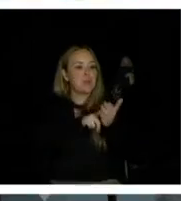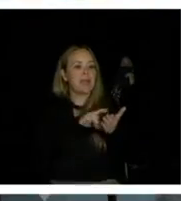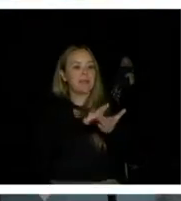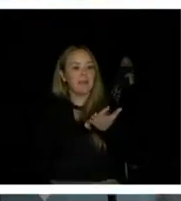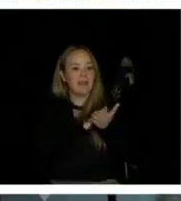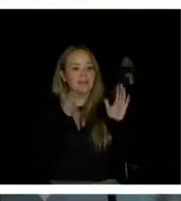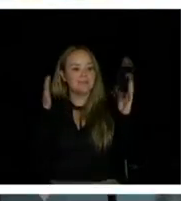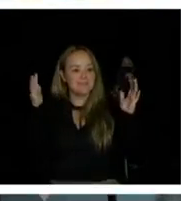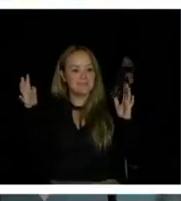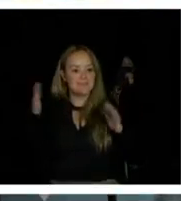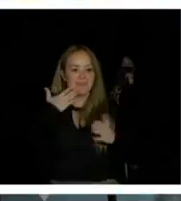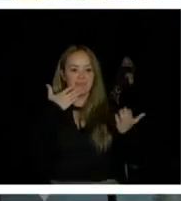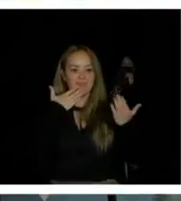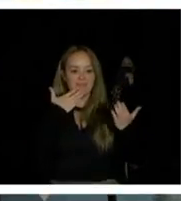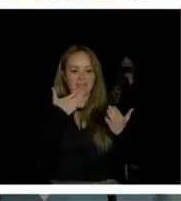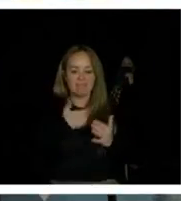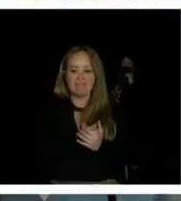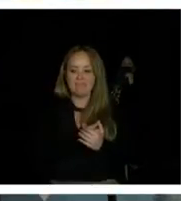well. Thank you all.